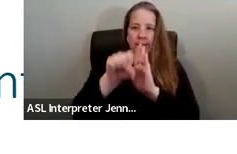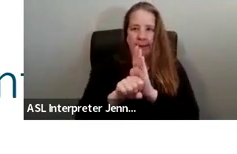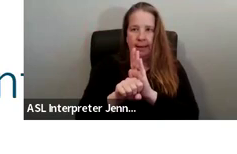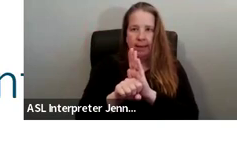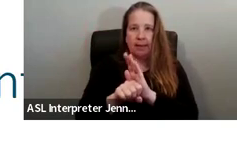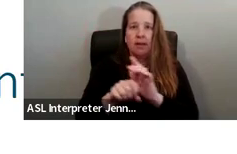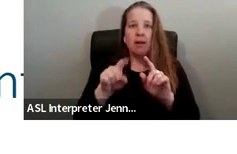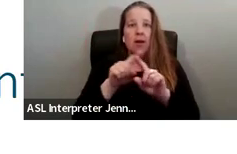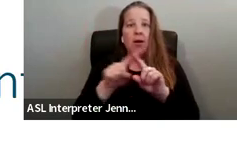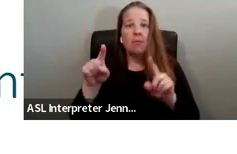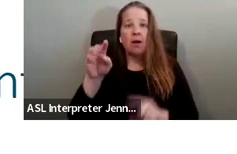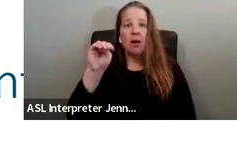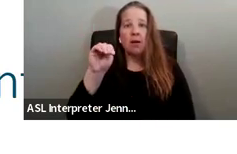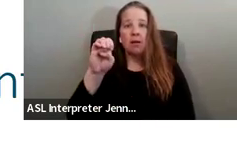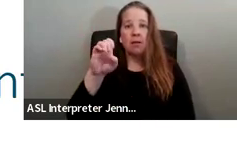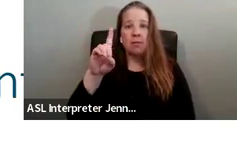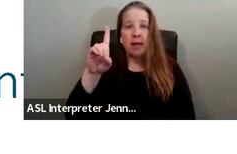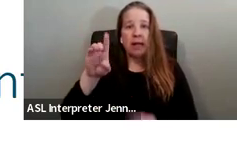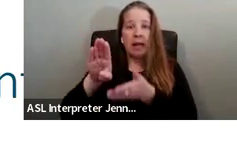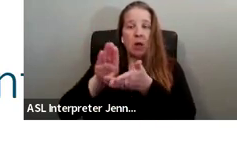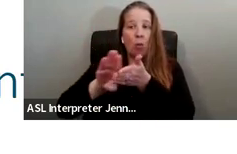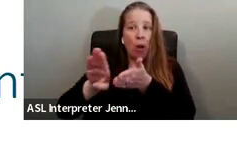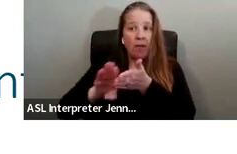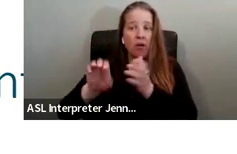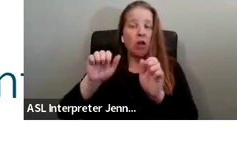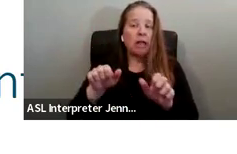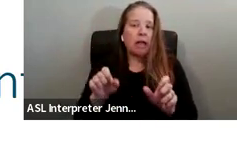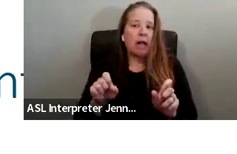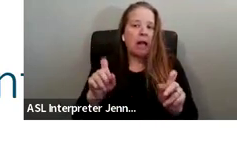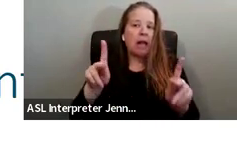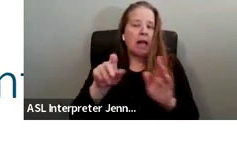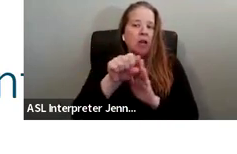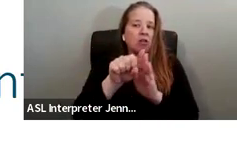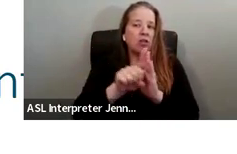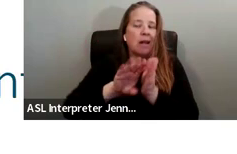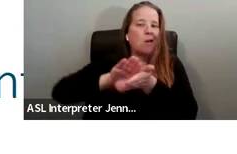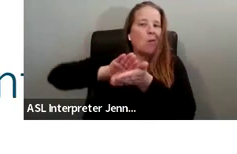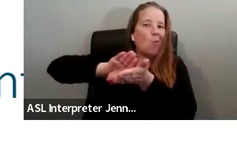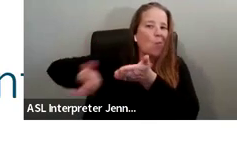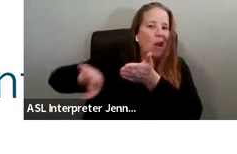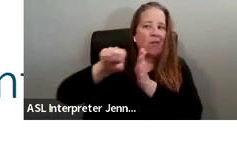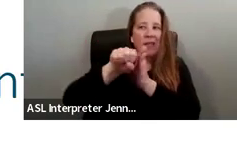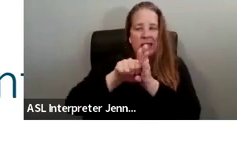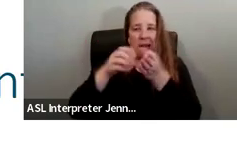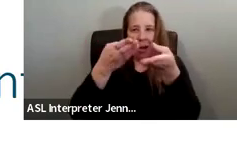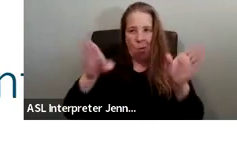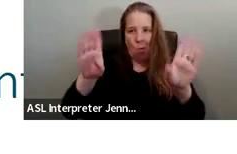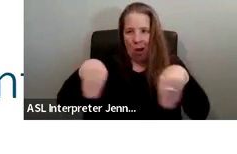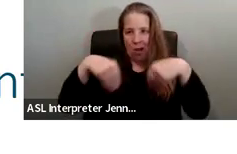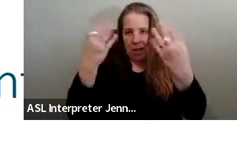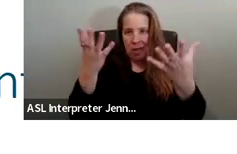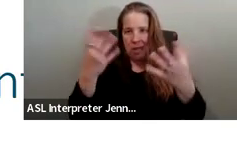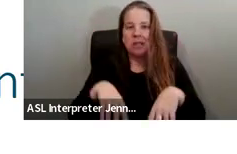a Medicaid waiver, on the other hand, can allow a state to waive statewideness, for example.